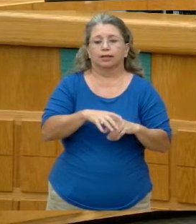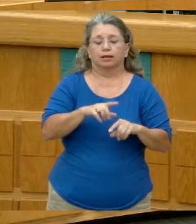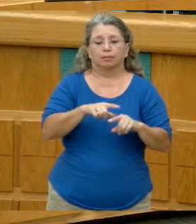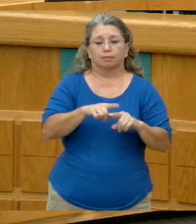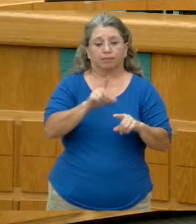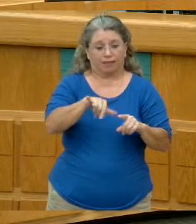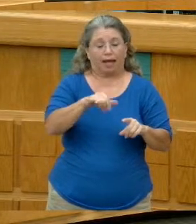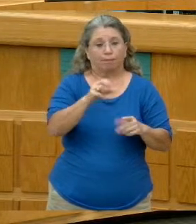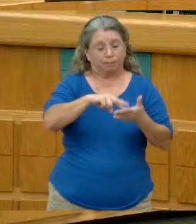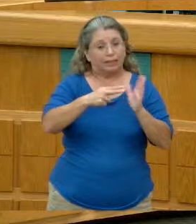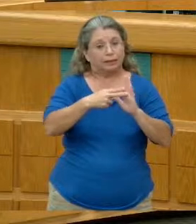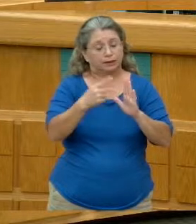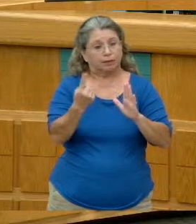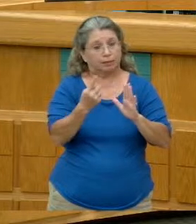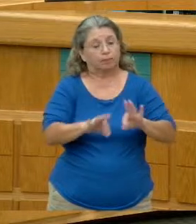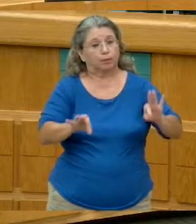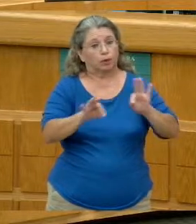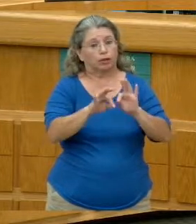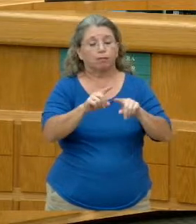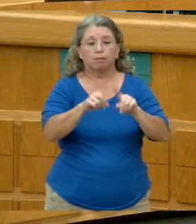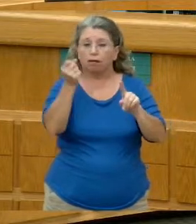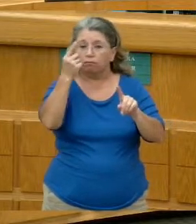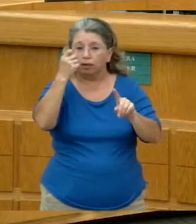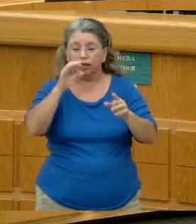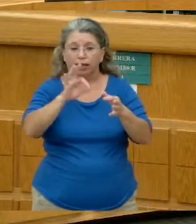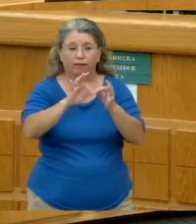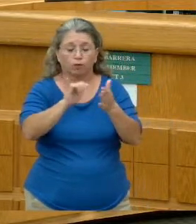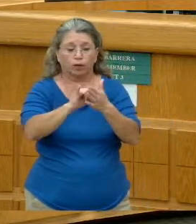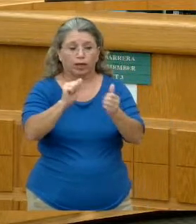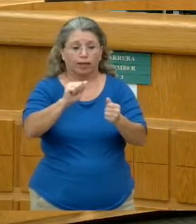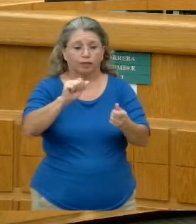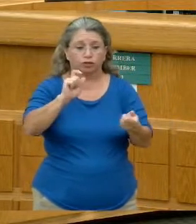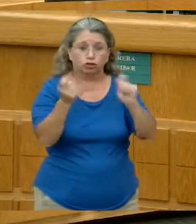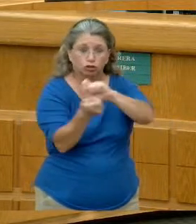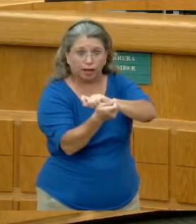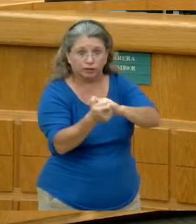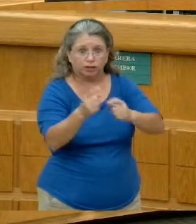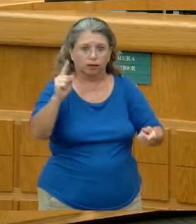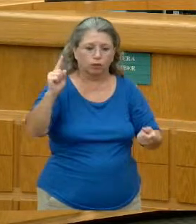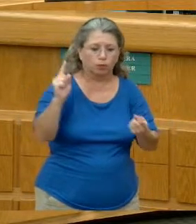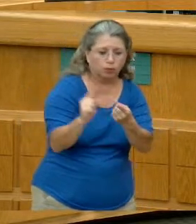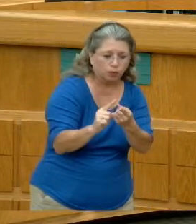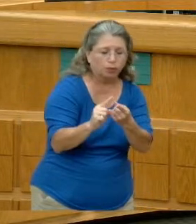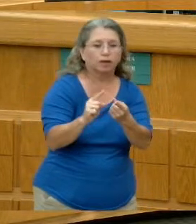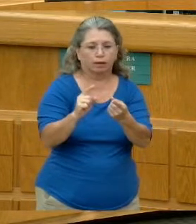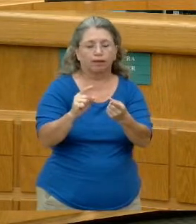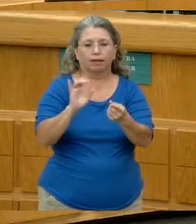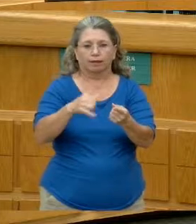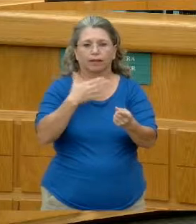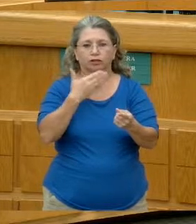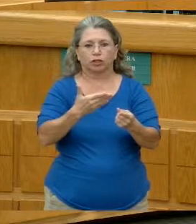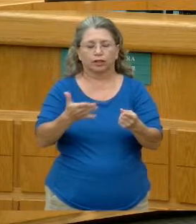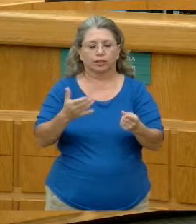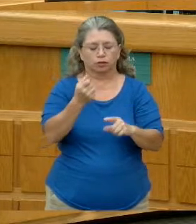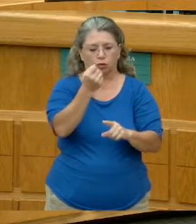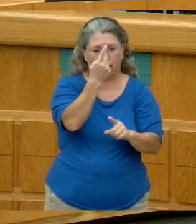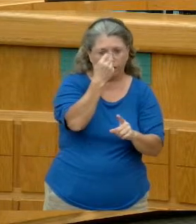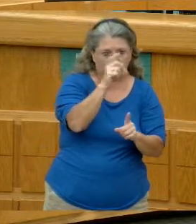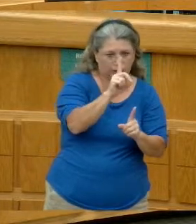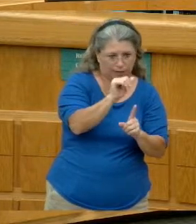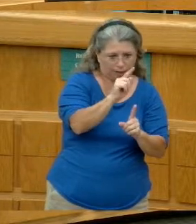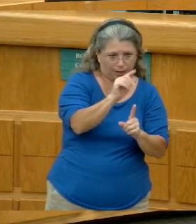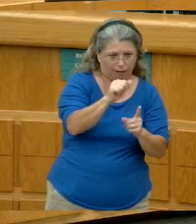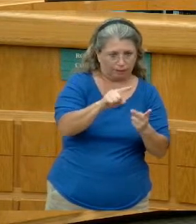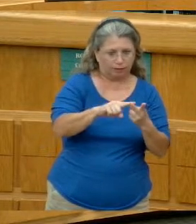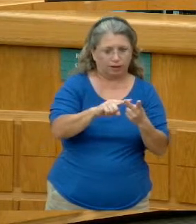it reverses, then we've done a good thing. So understanding the data, putting it in context, and making sense of it is where